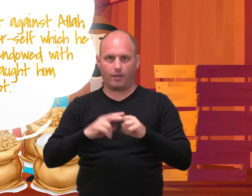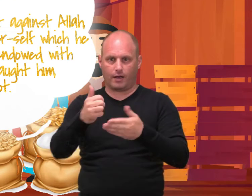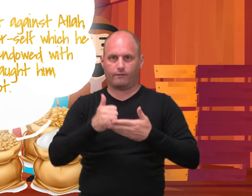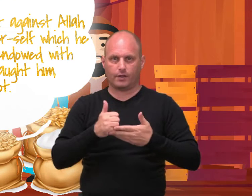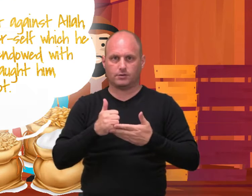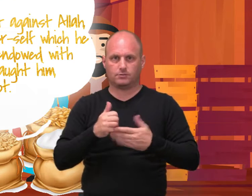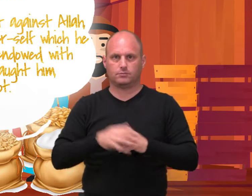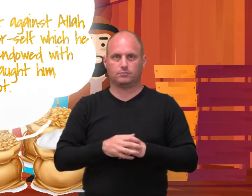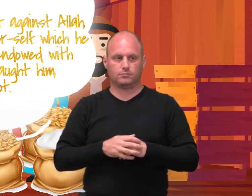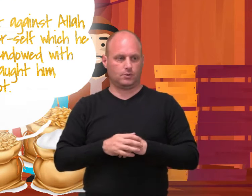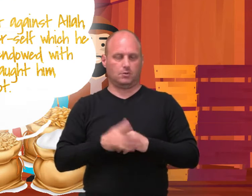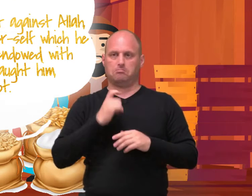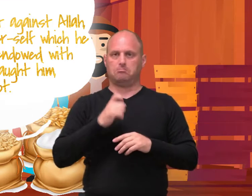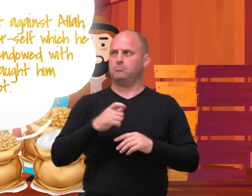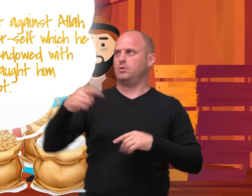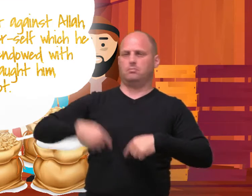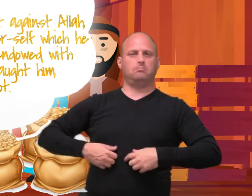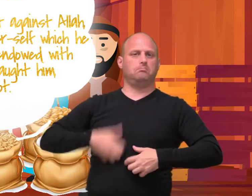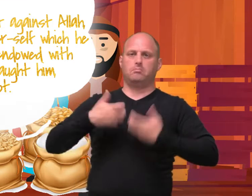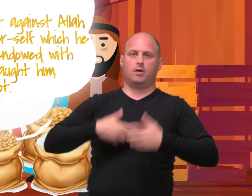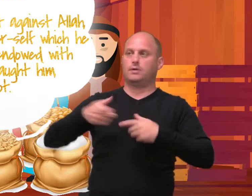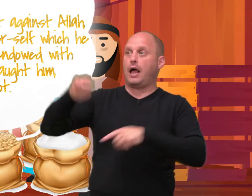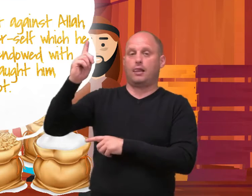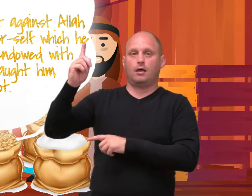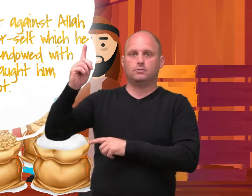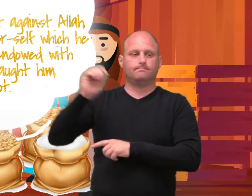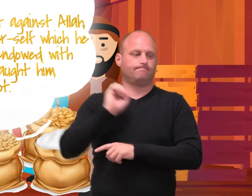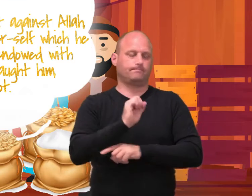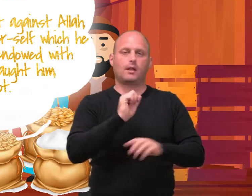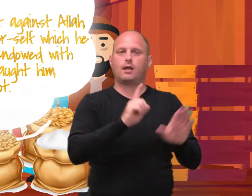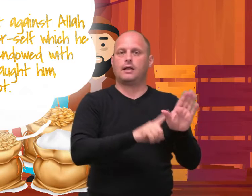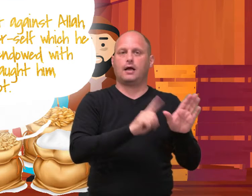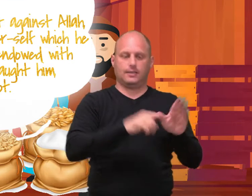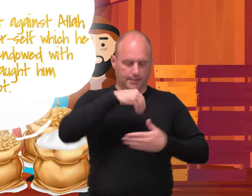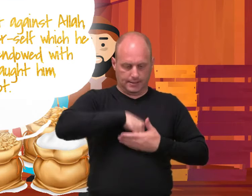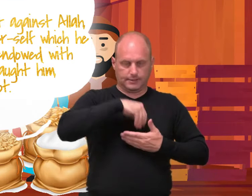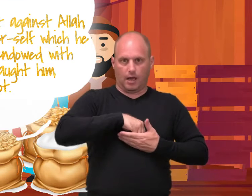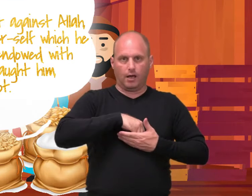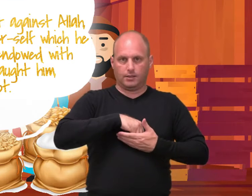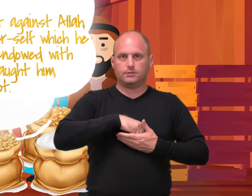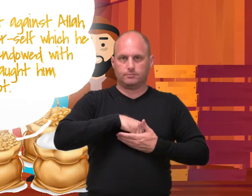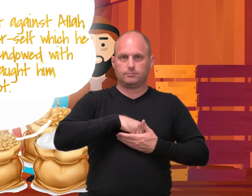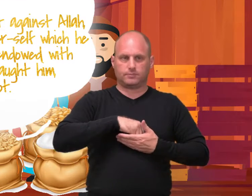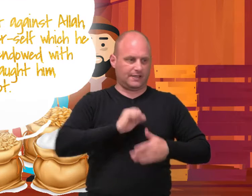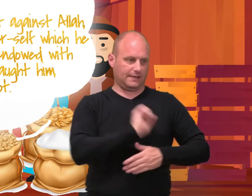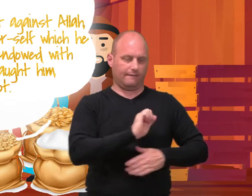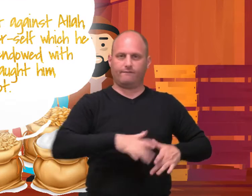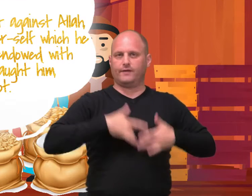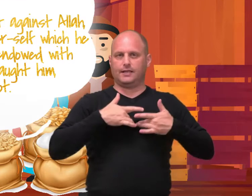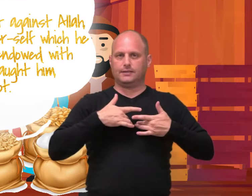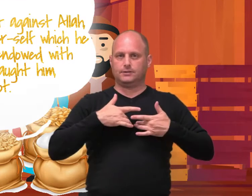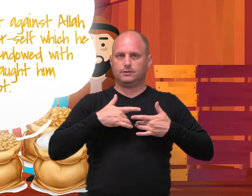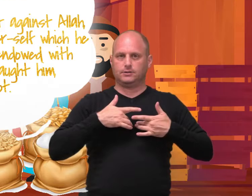against Allah. It was but a need of Yaqub's inner self which he discharged. And verily he was endowed